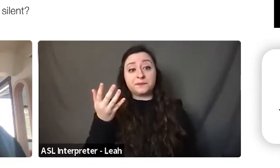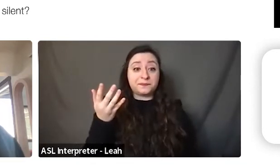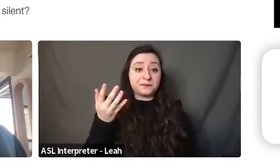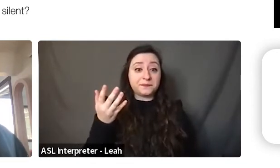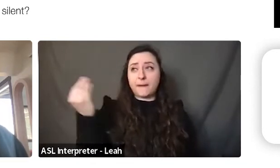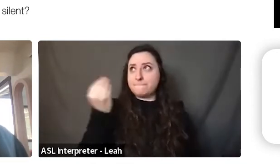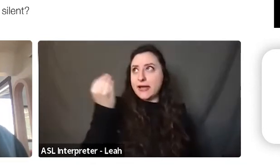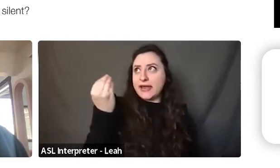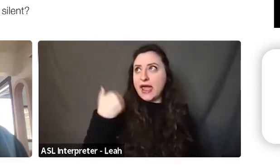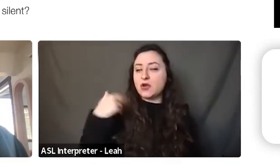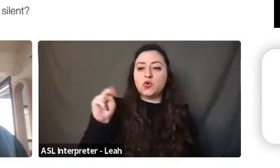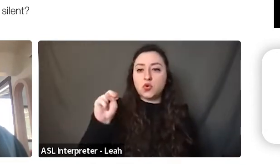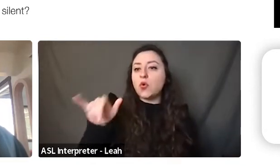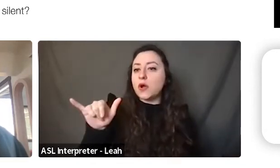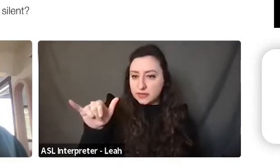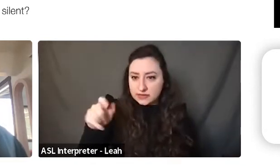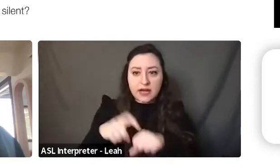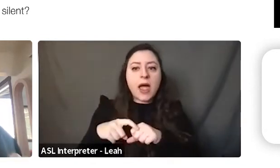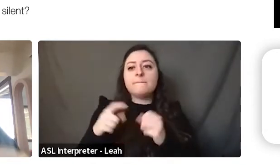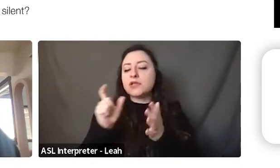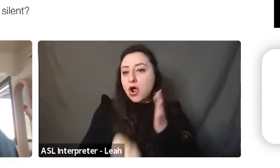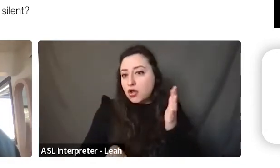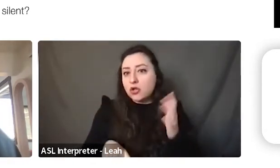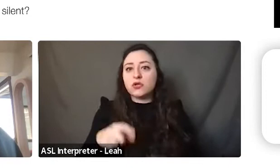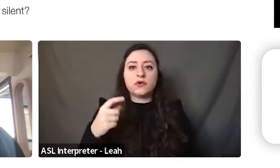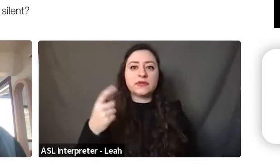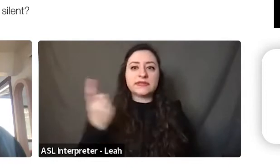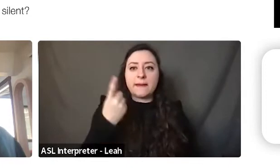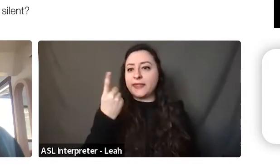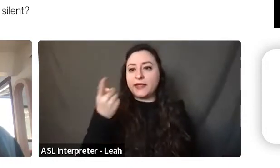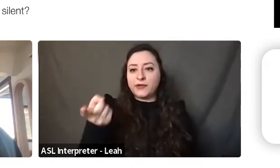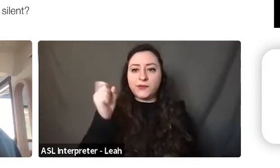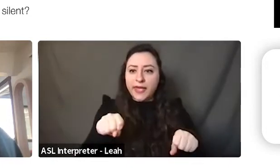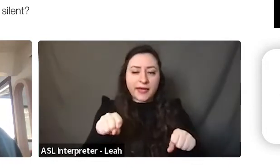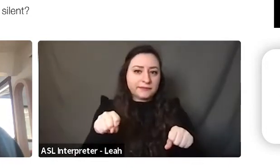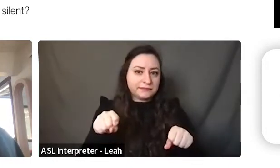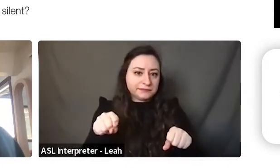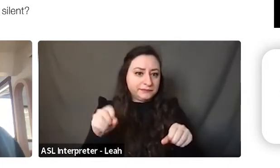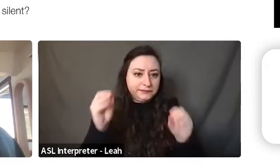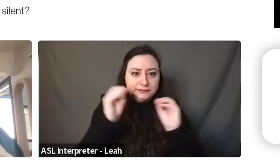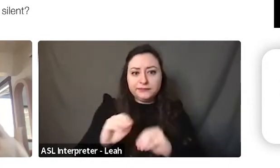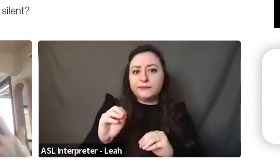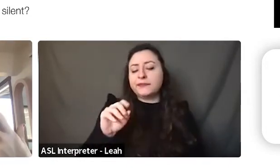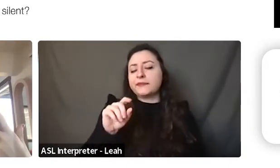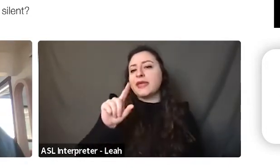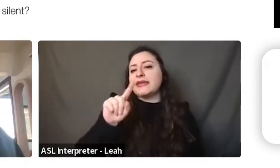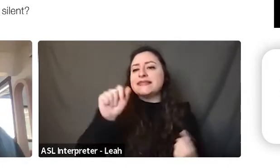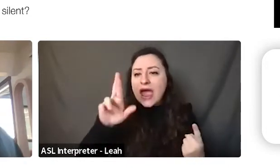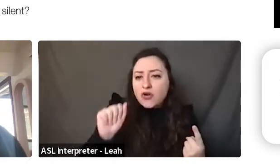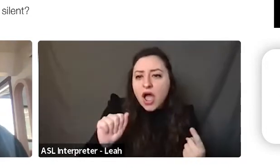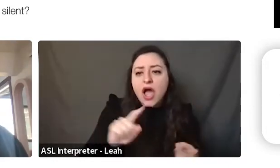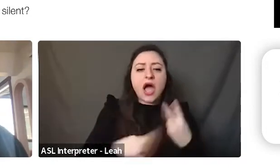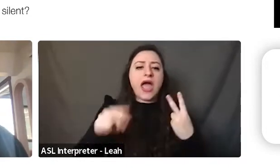on Monday, there was a New York Times article that came out, something that you can leave underneath, Zara or H&M. On